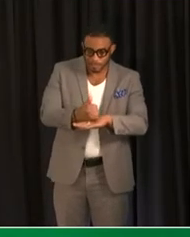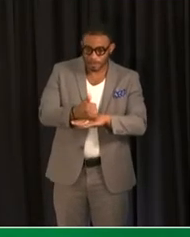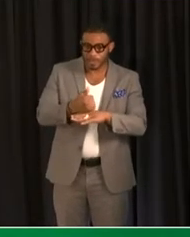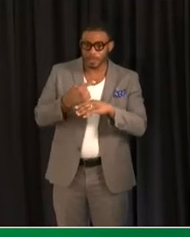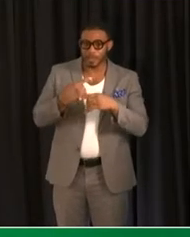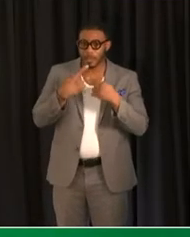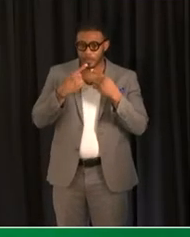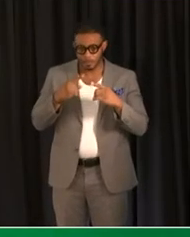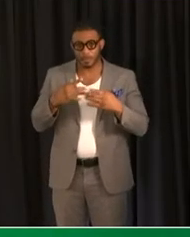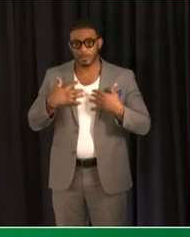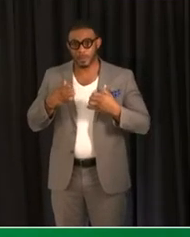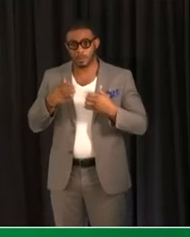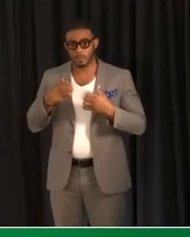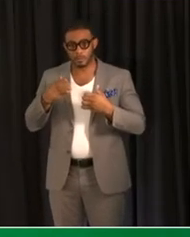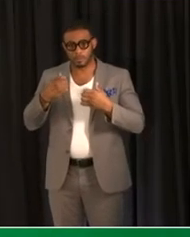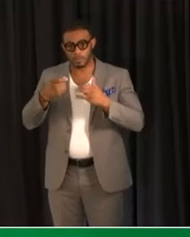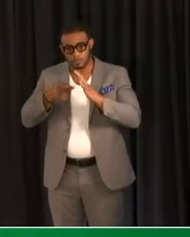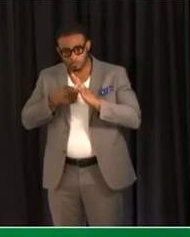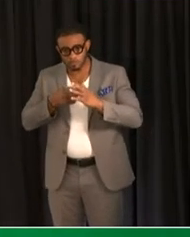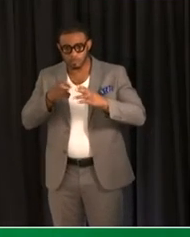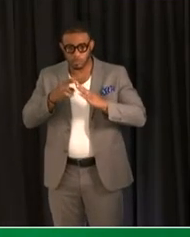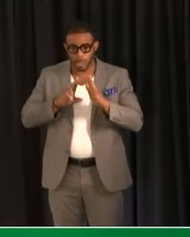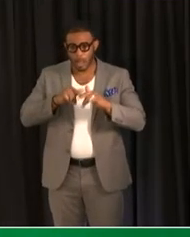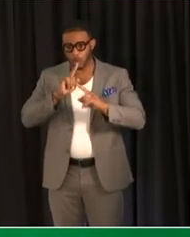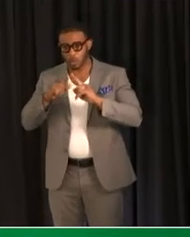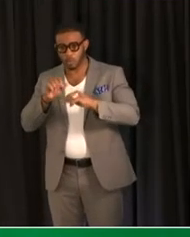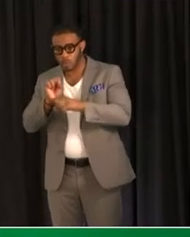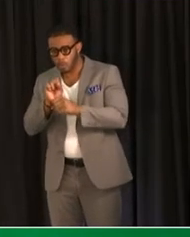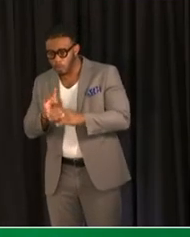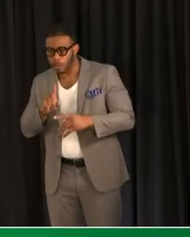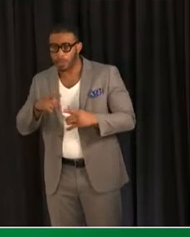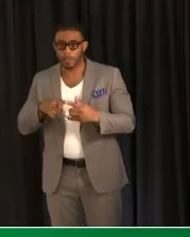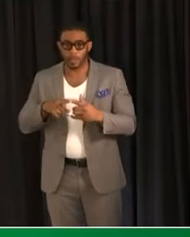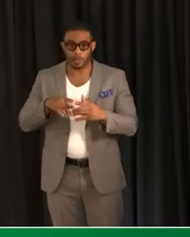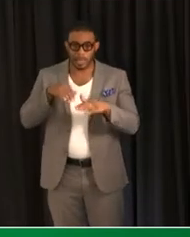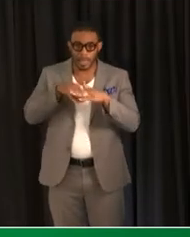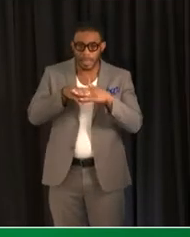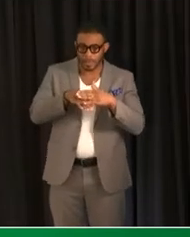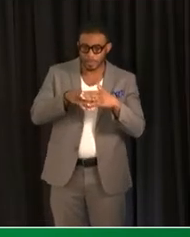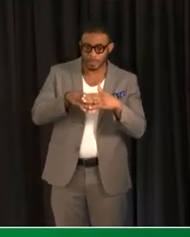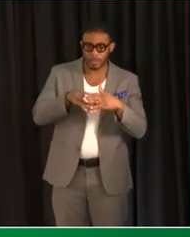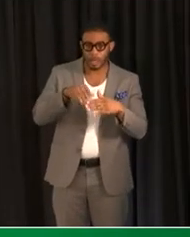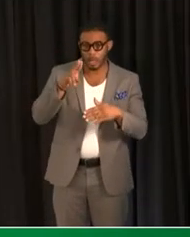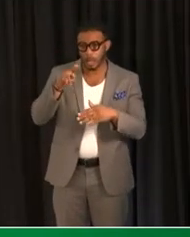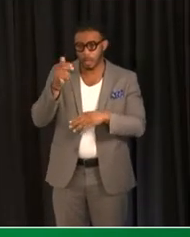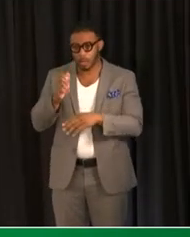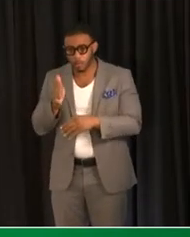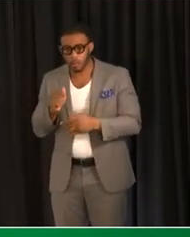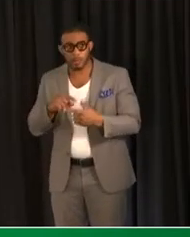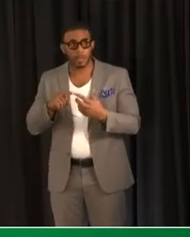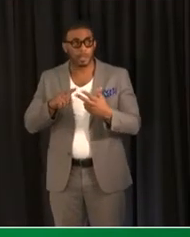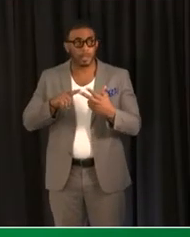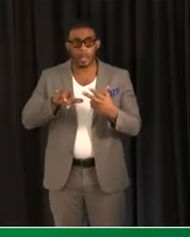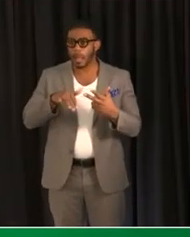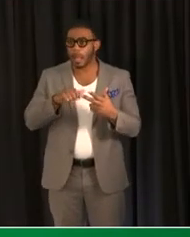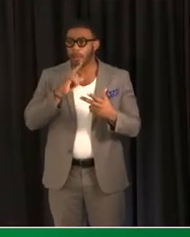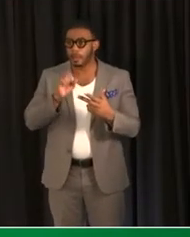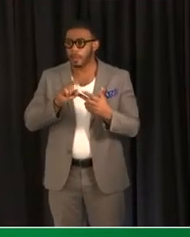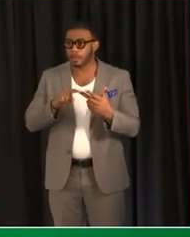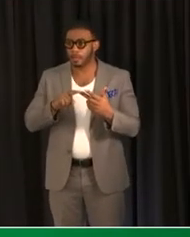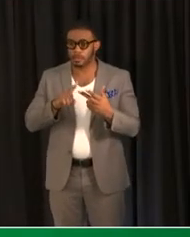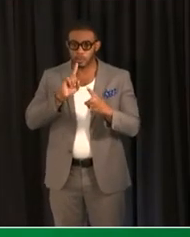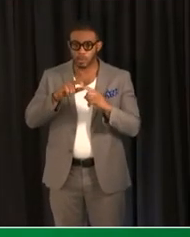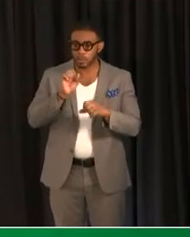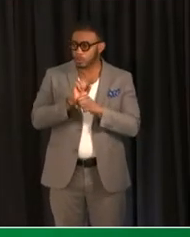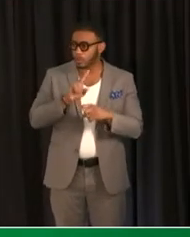implement public health protocols, how to talk to employees about accessing unemployment, how to